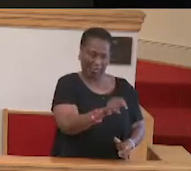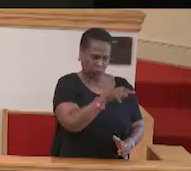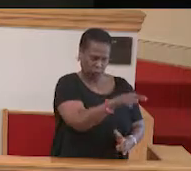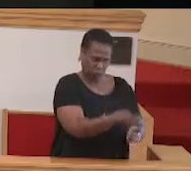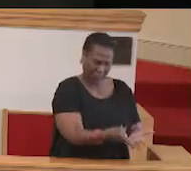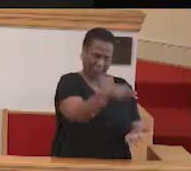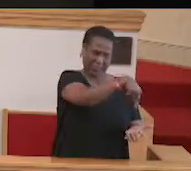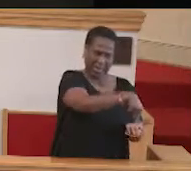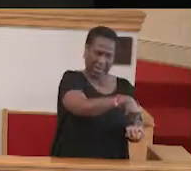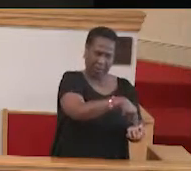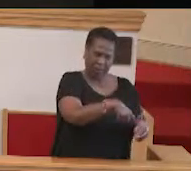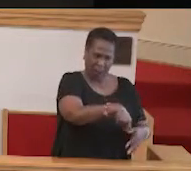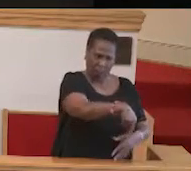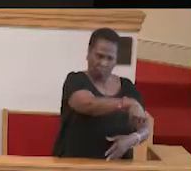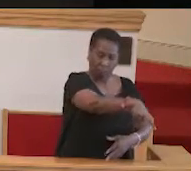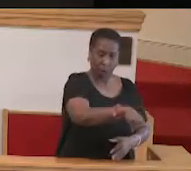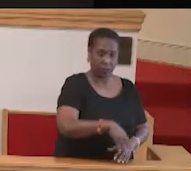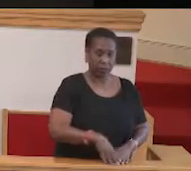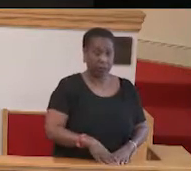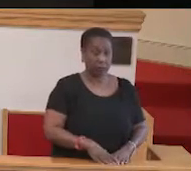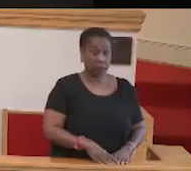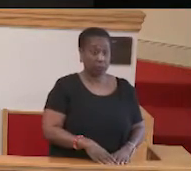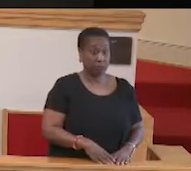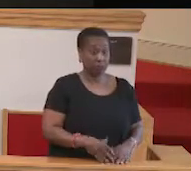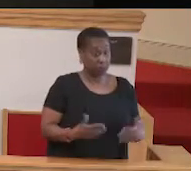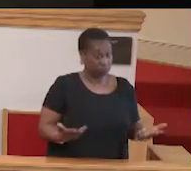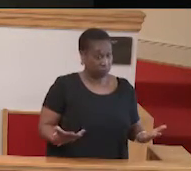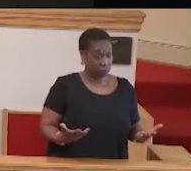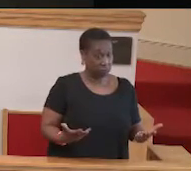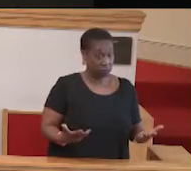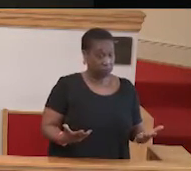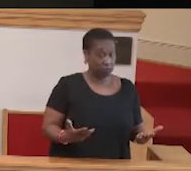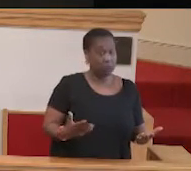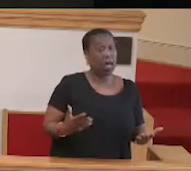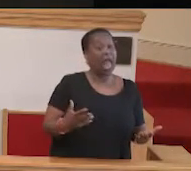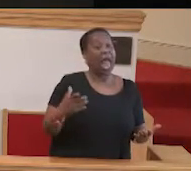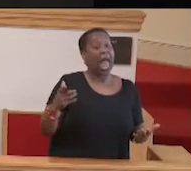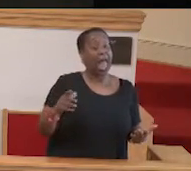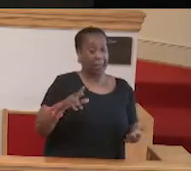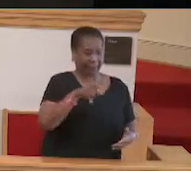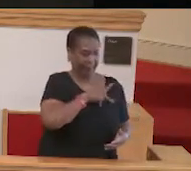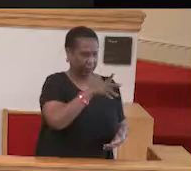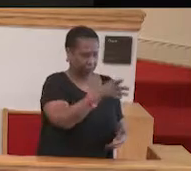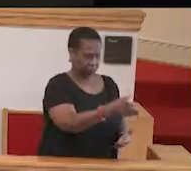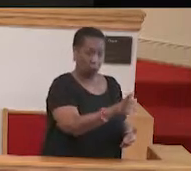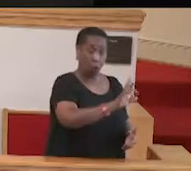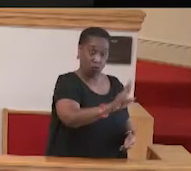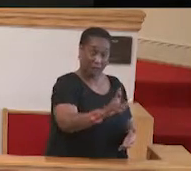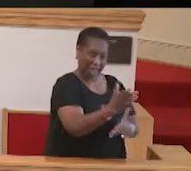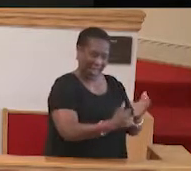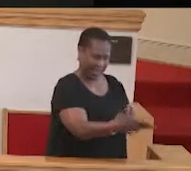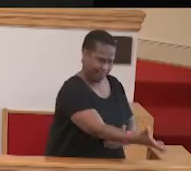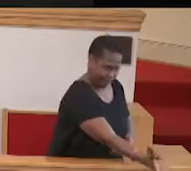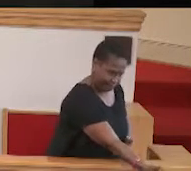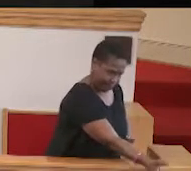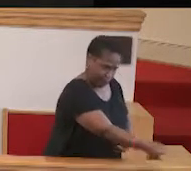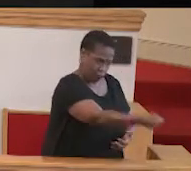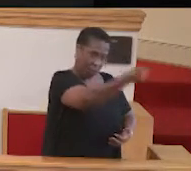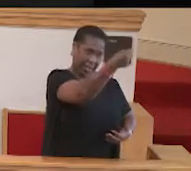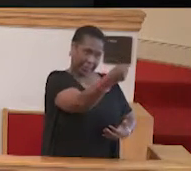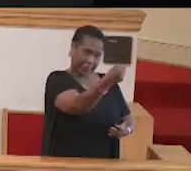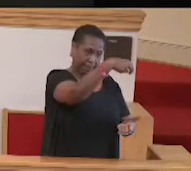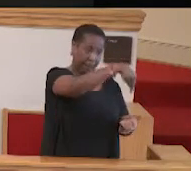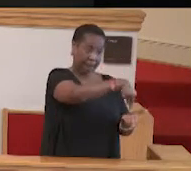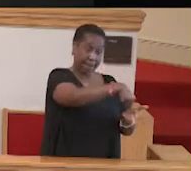up and walk." And he took him by the right hand and raised him up.